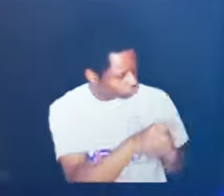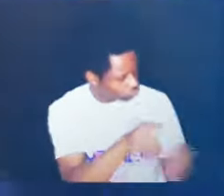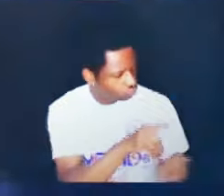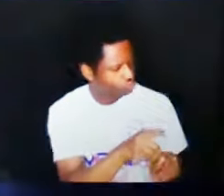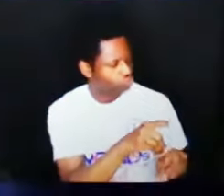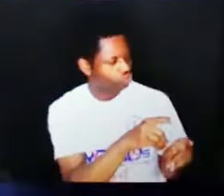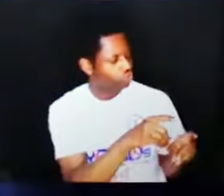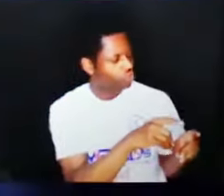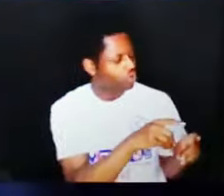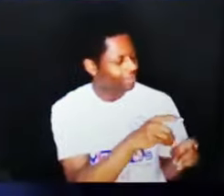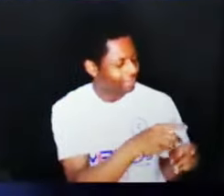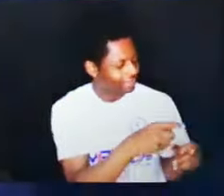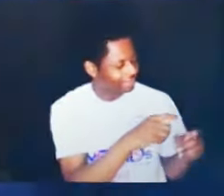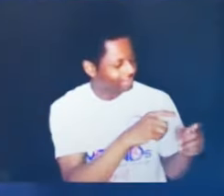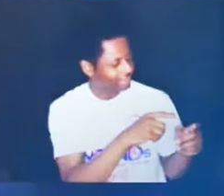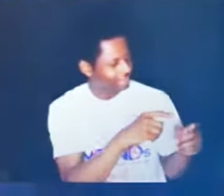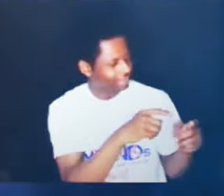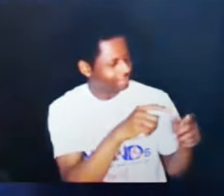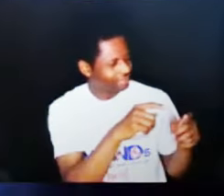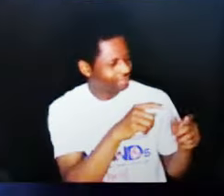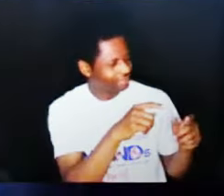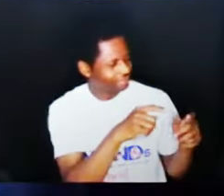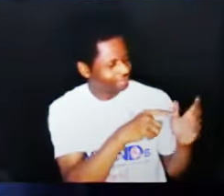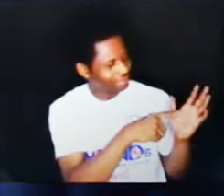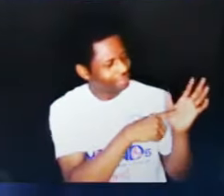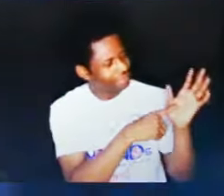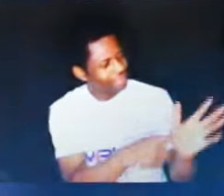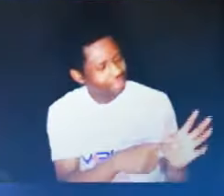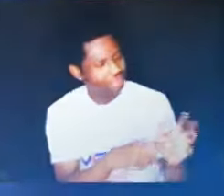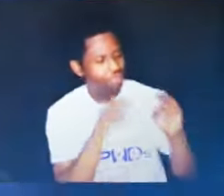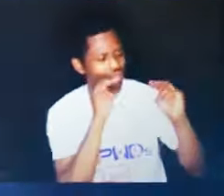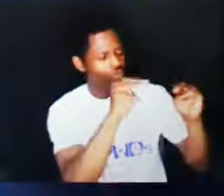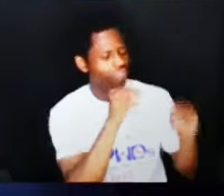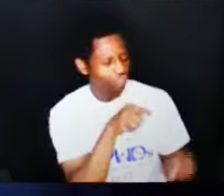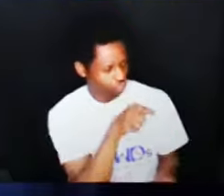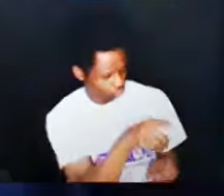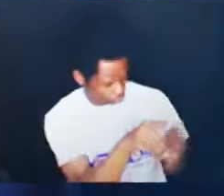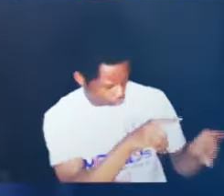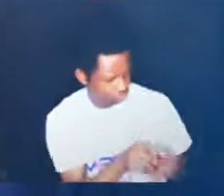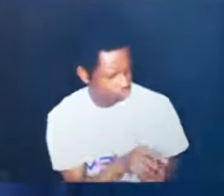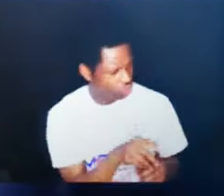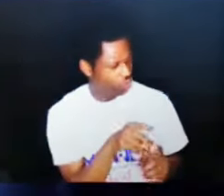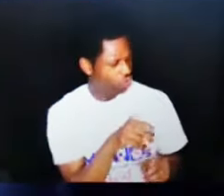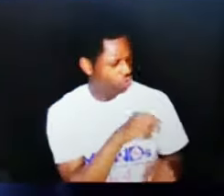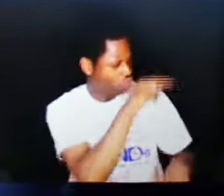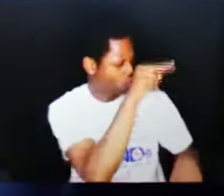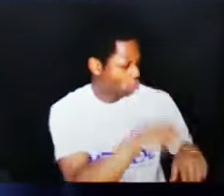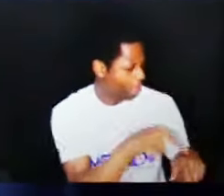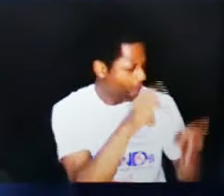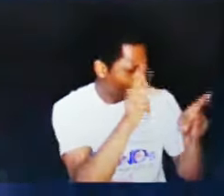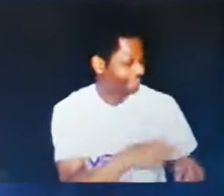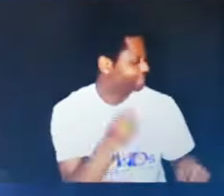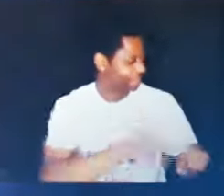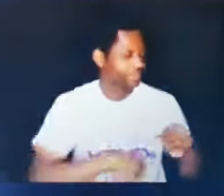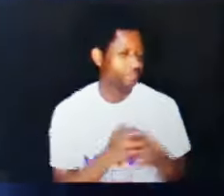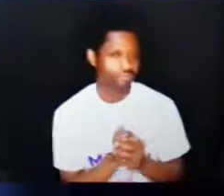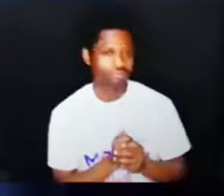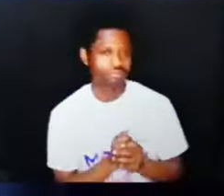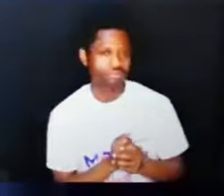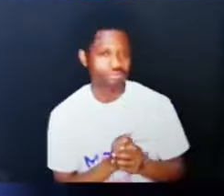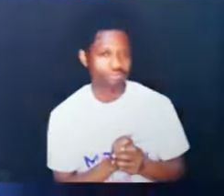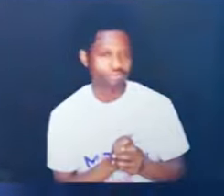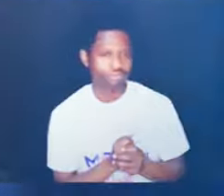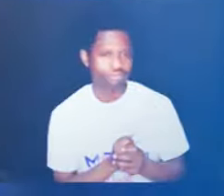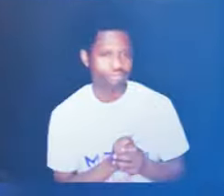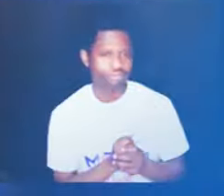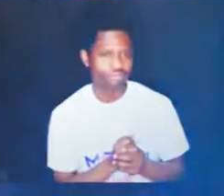doing. Mumyensha heye obi ntumi nyense nkyereni a wuyoyi. Now this man is too big to be attracted